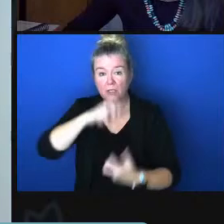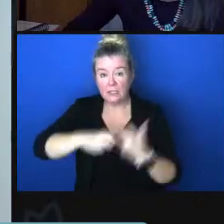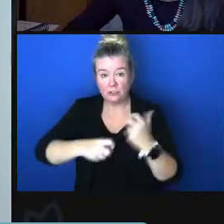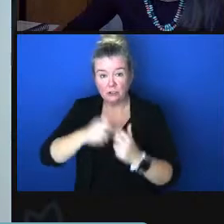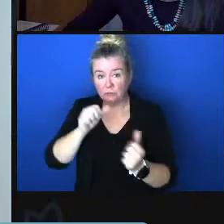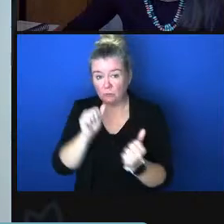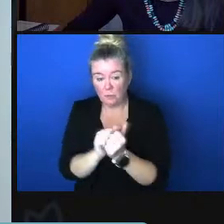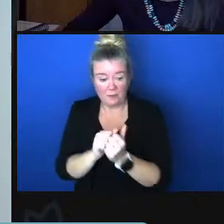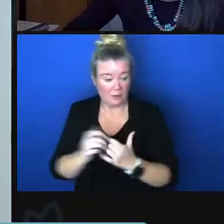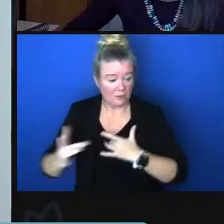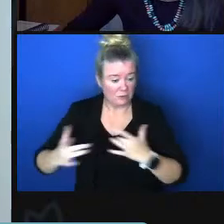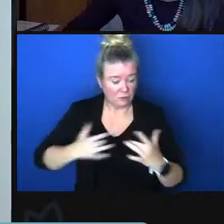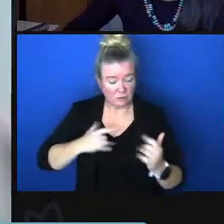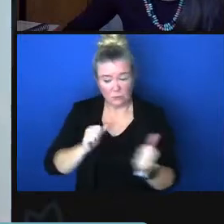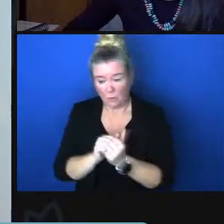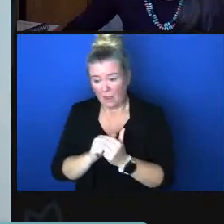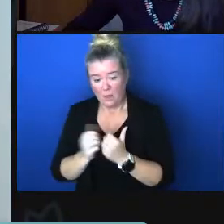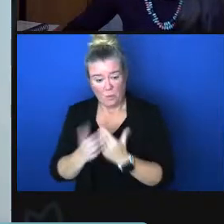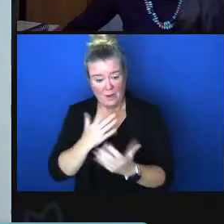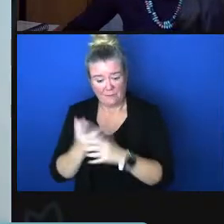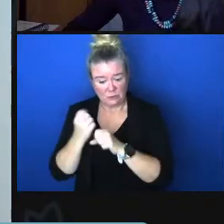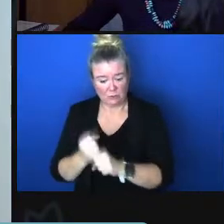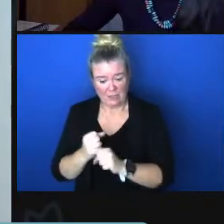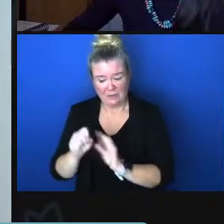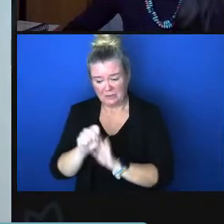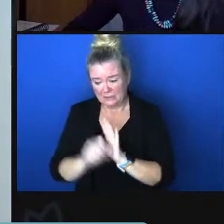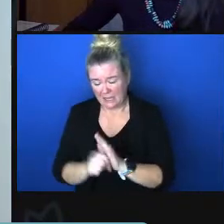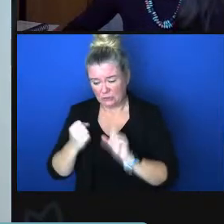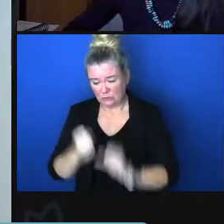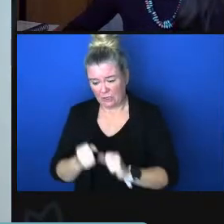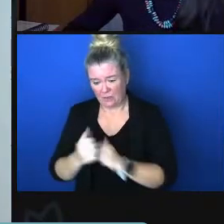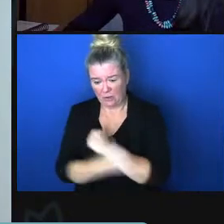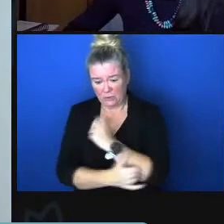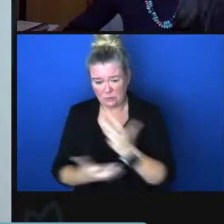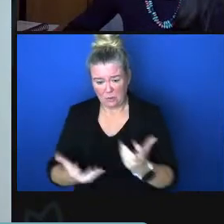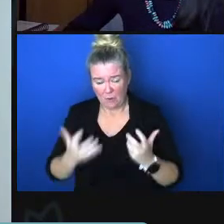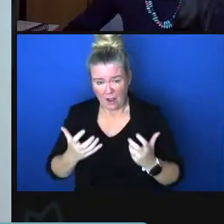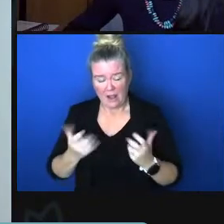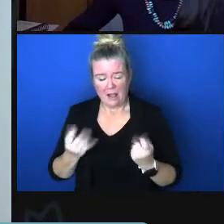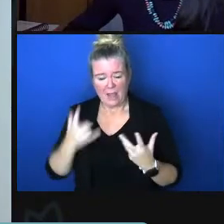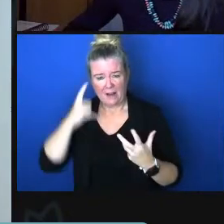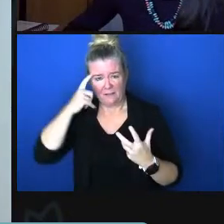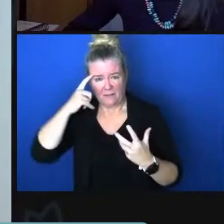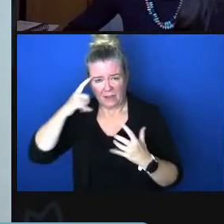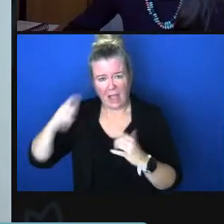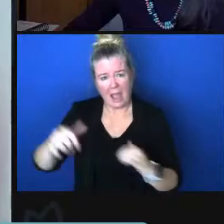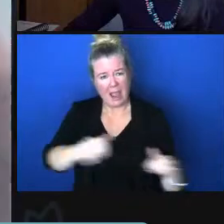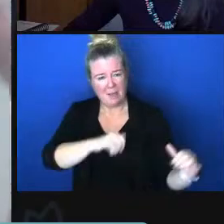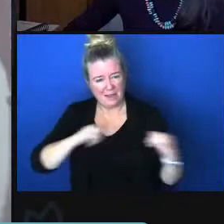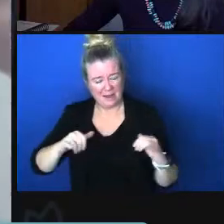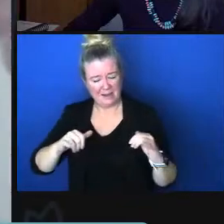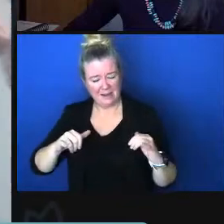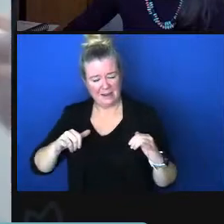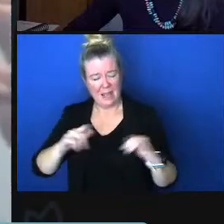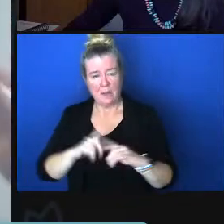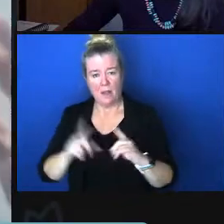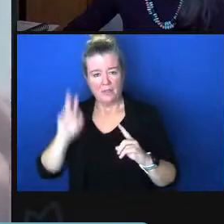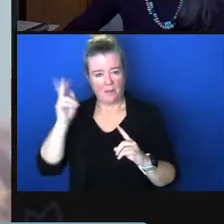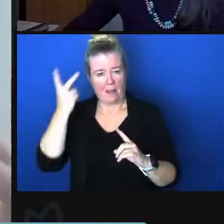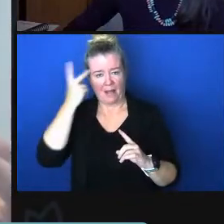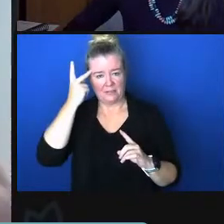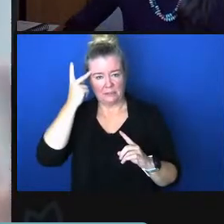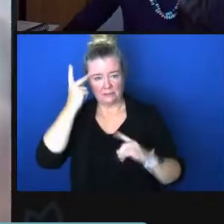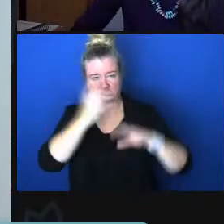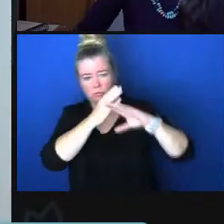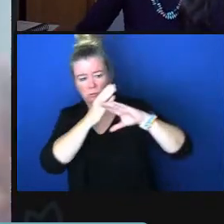cares for, you know, strengthening the state or the country, there was a lot of commonality, right, and synergy, but the politics then play